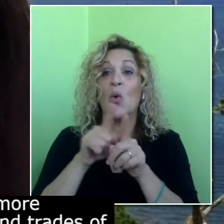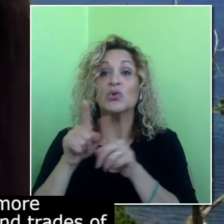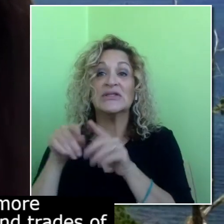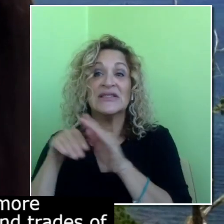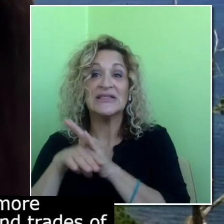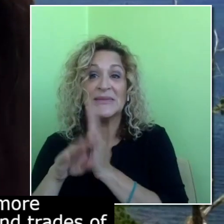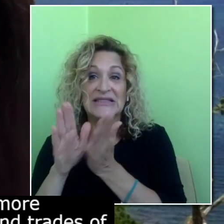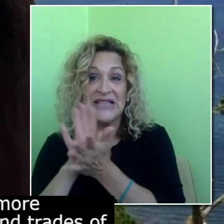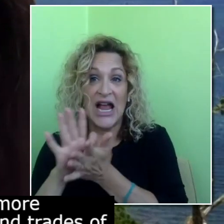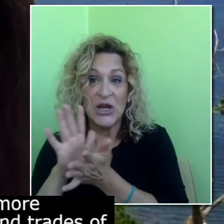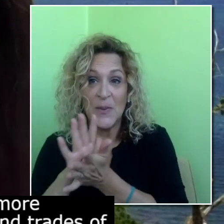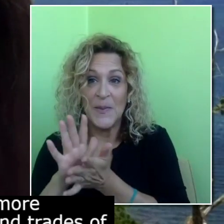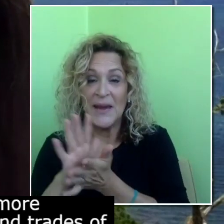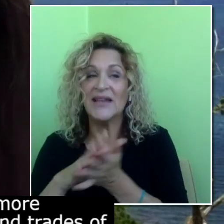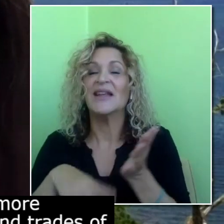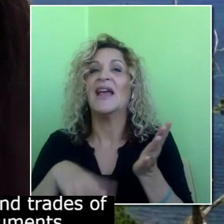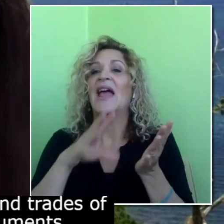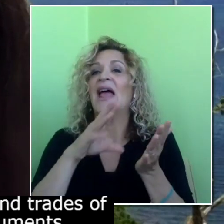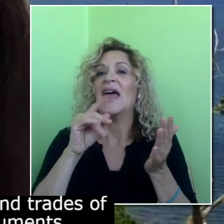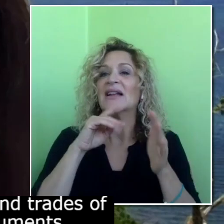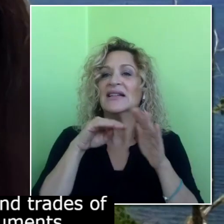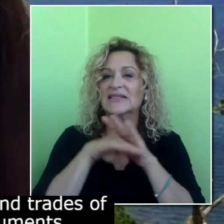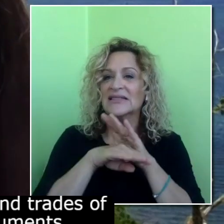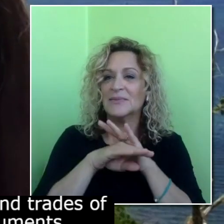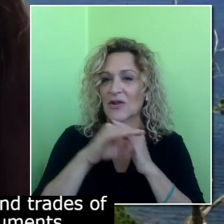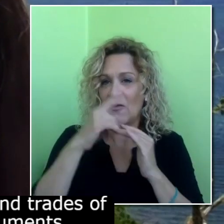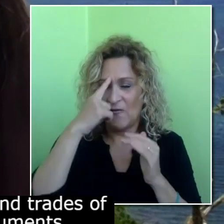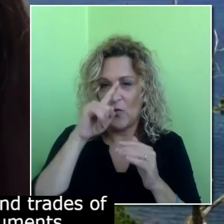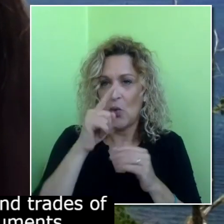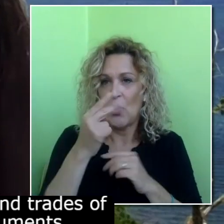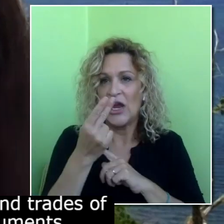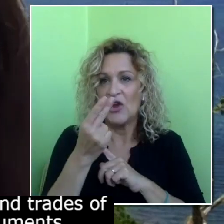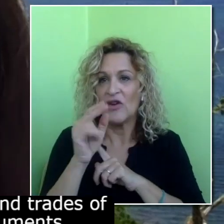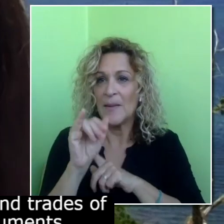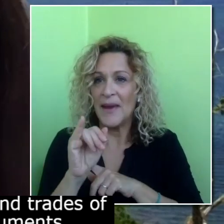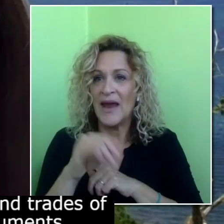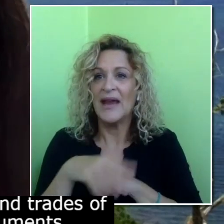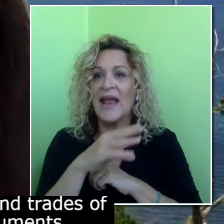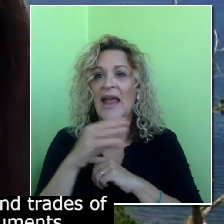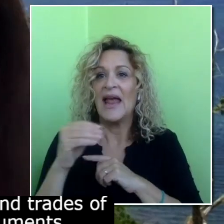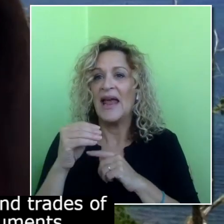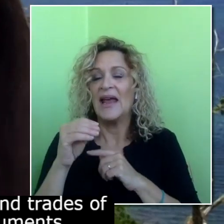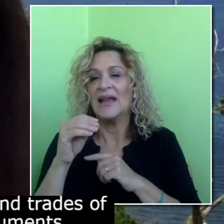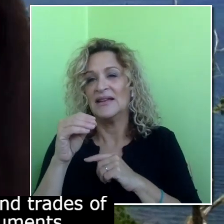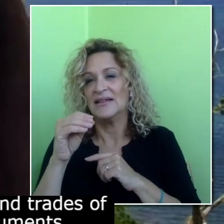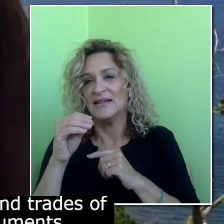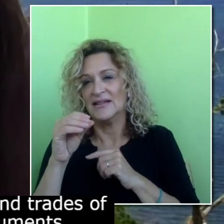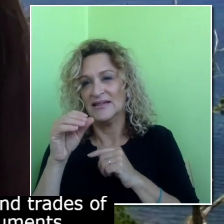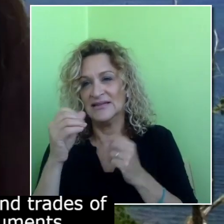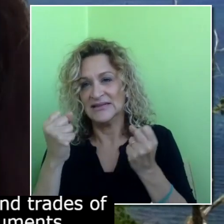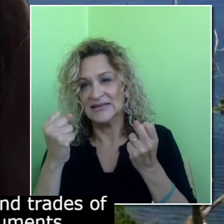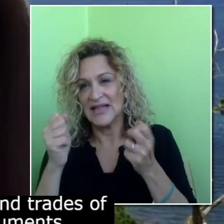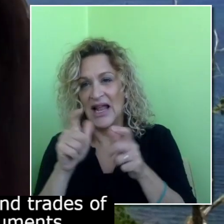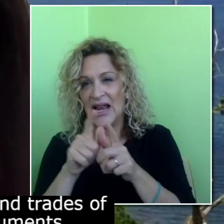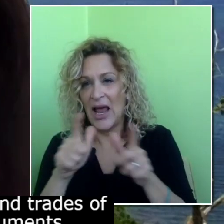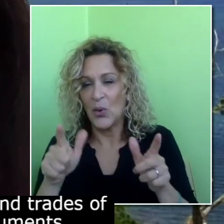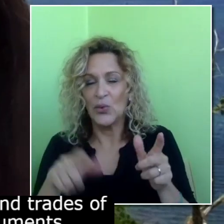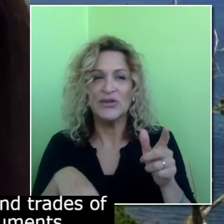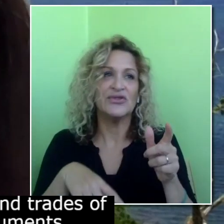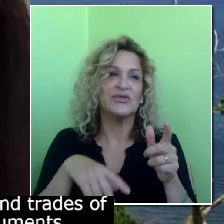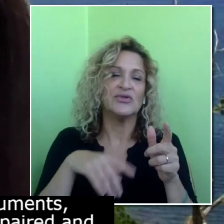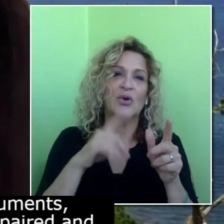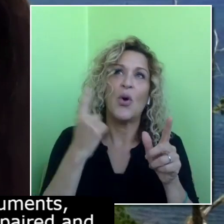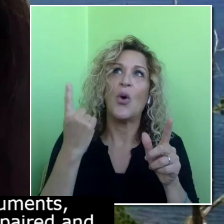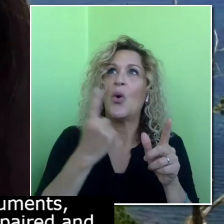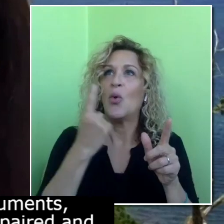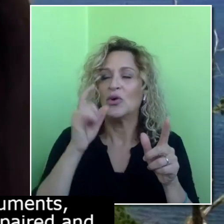on accessibility for hearing impaired and sign language. And we're always looking for new ideas.